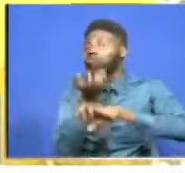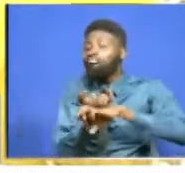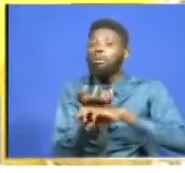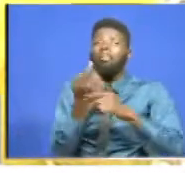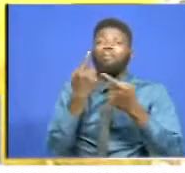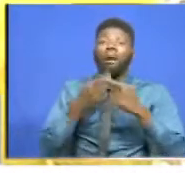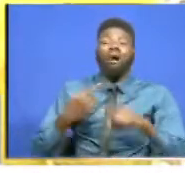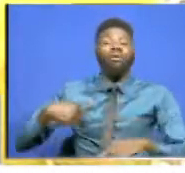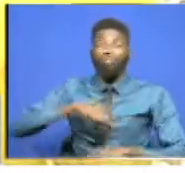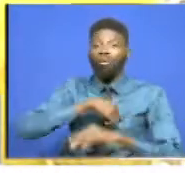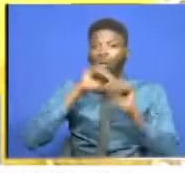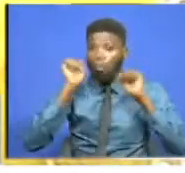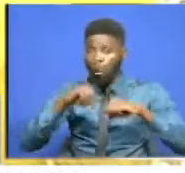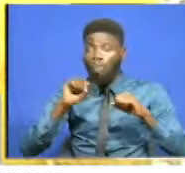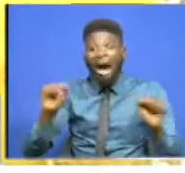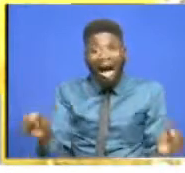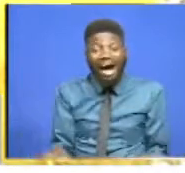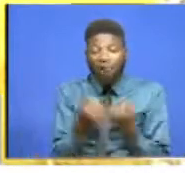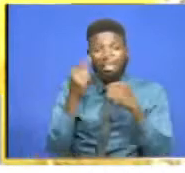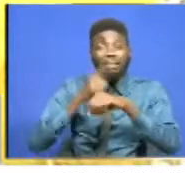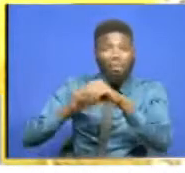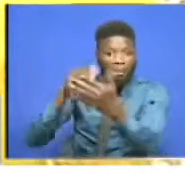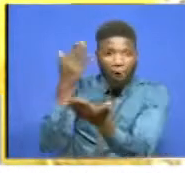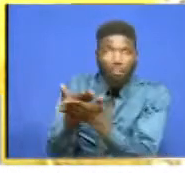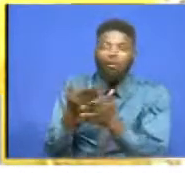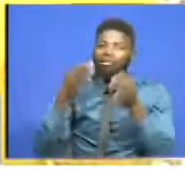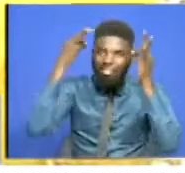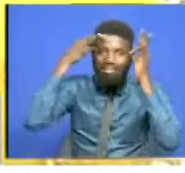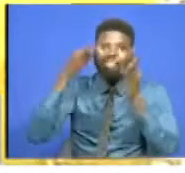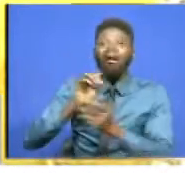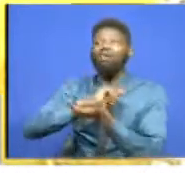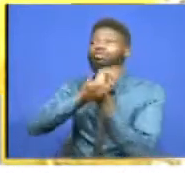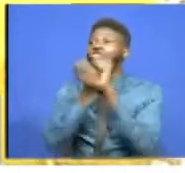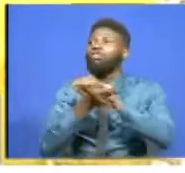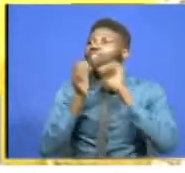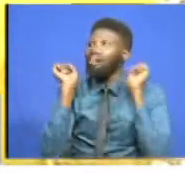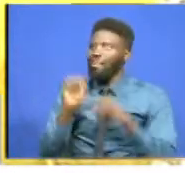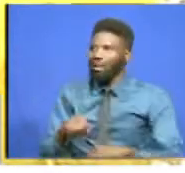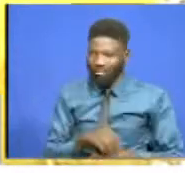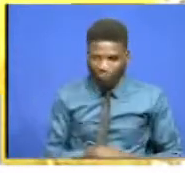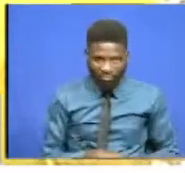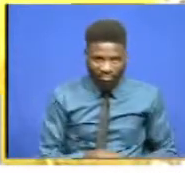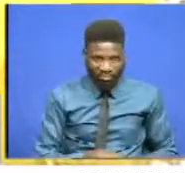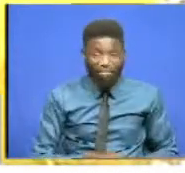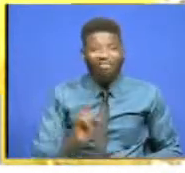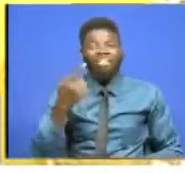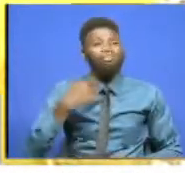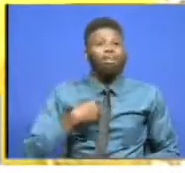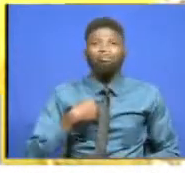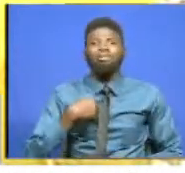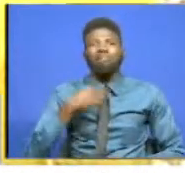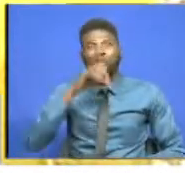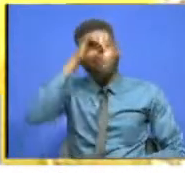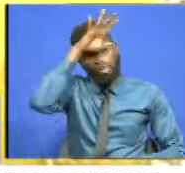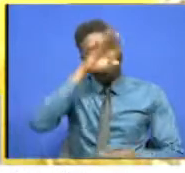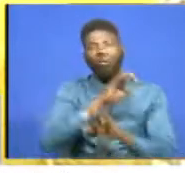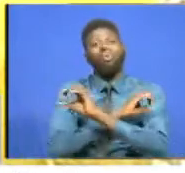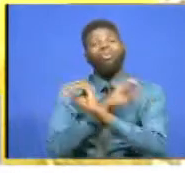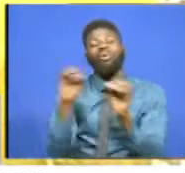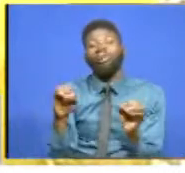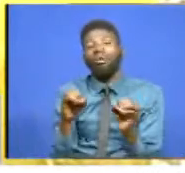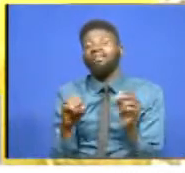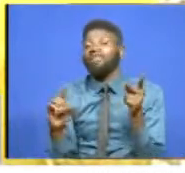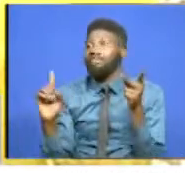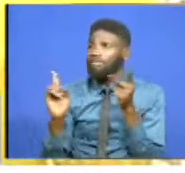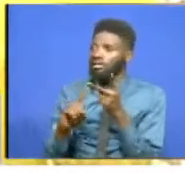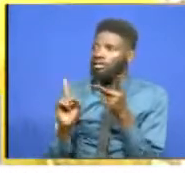may have a different, you know, decision. So first of all, I'm not surprised that happened. Secondly,